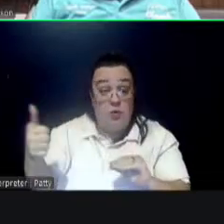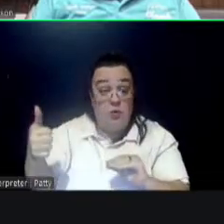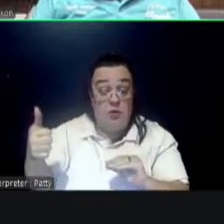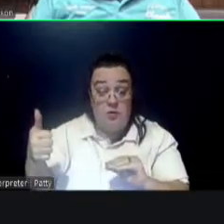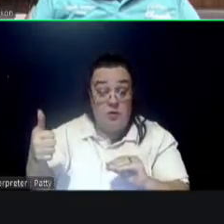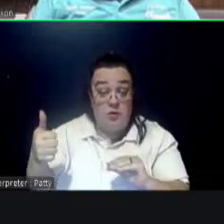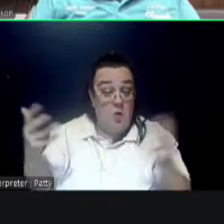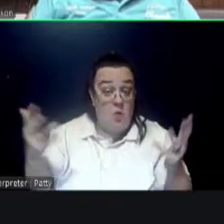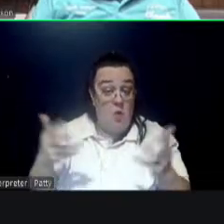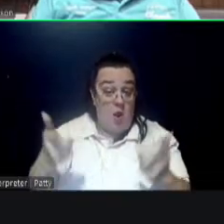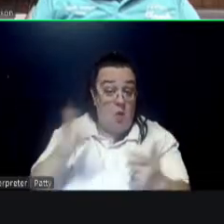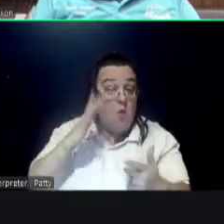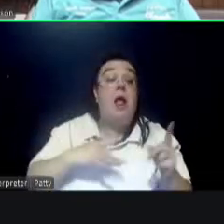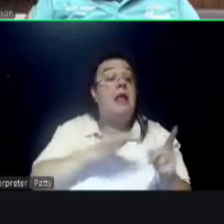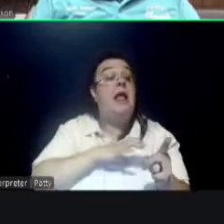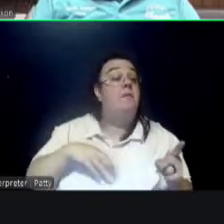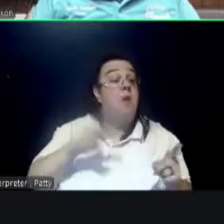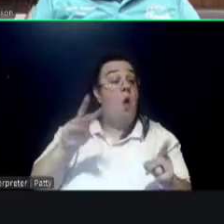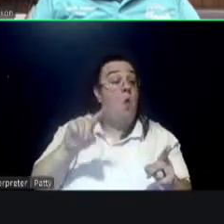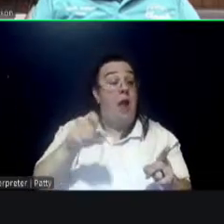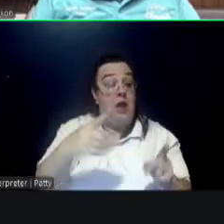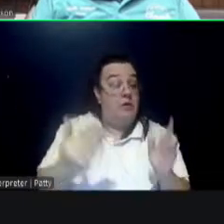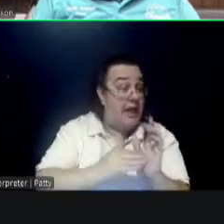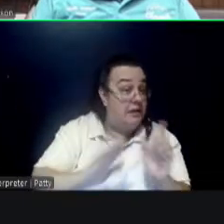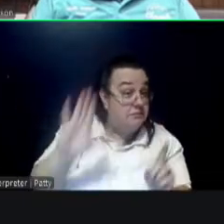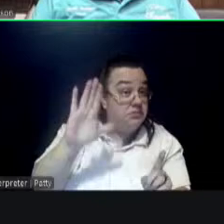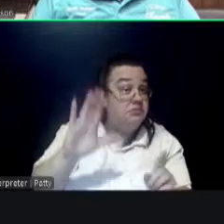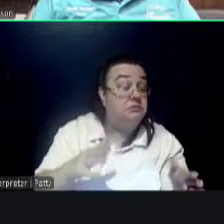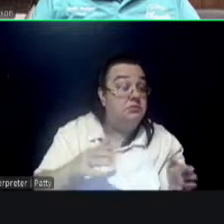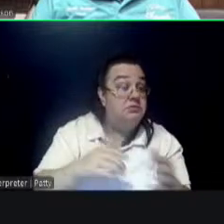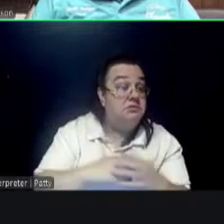you would like? Councilmember Wade, is your hand back up?